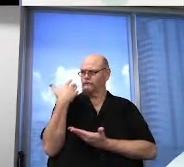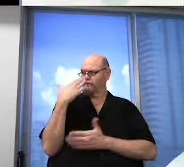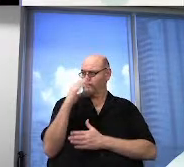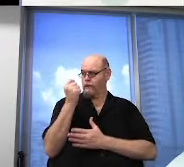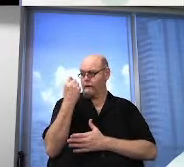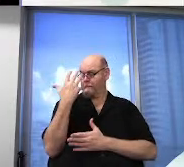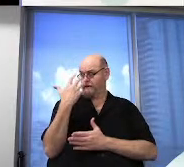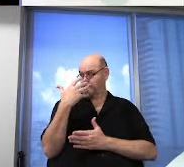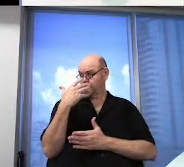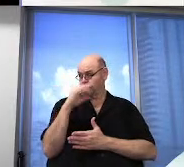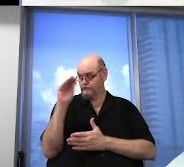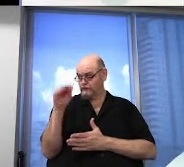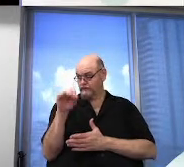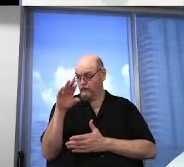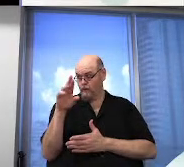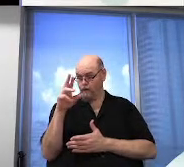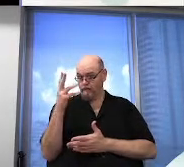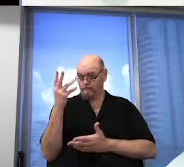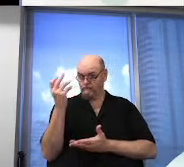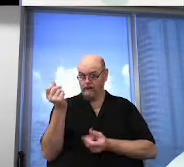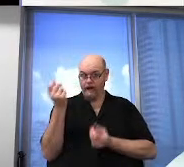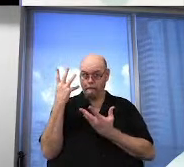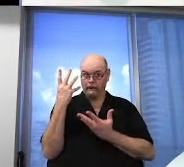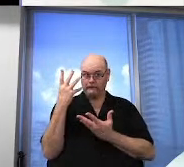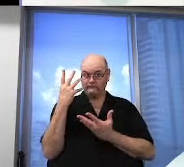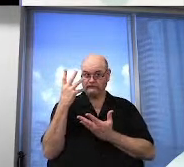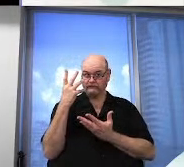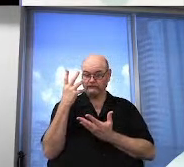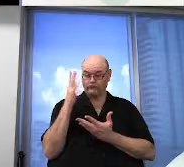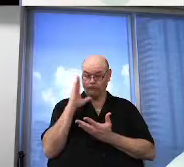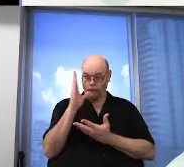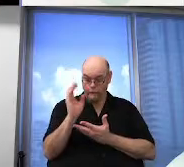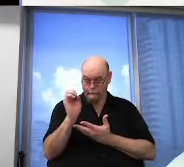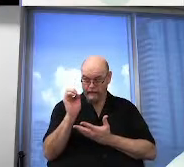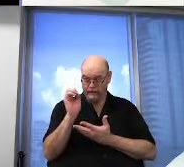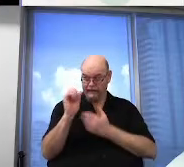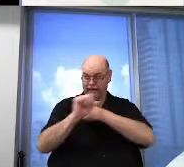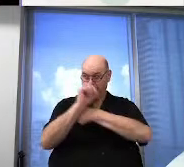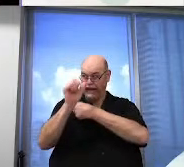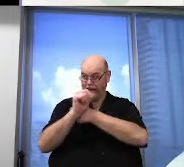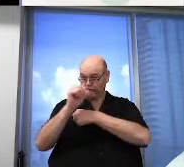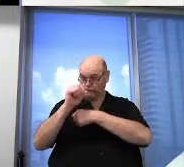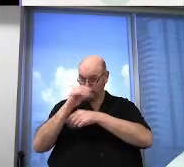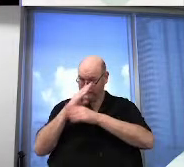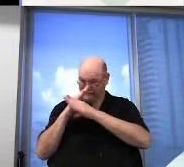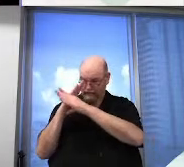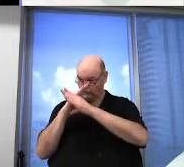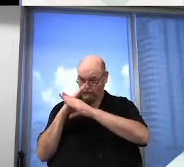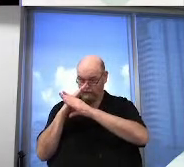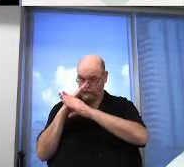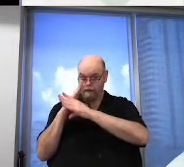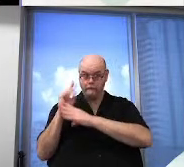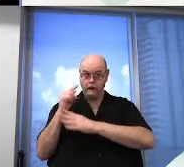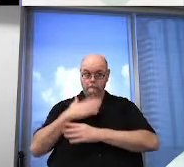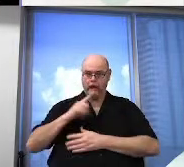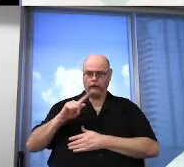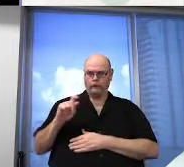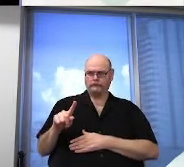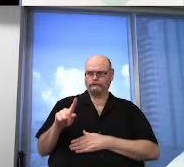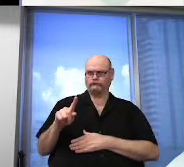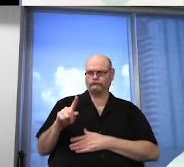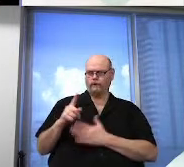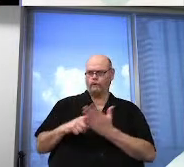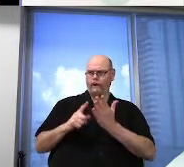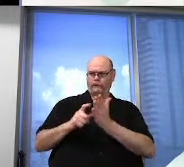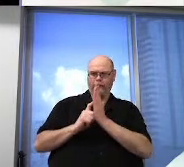don't know what percentage or how much it's actually going to end up being hazard mitigation. So my